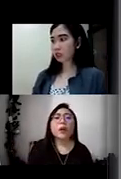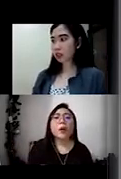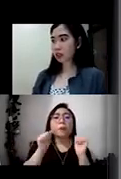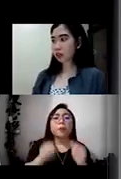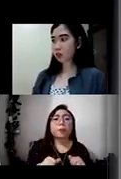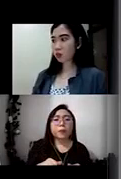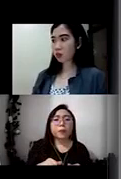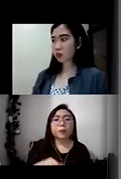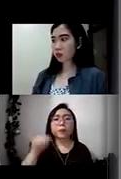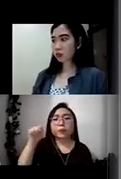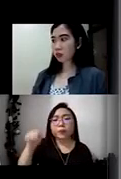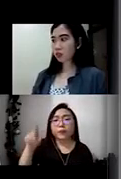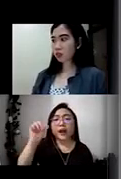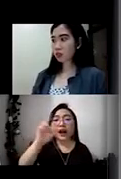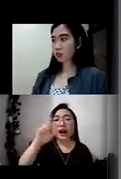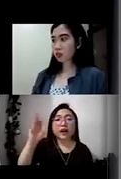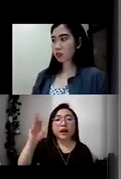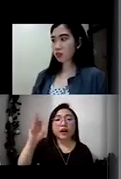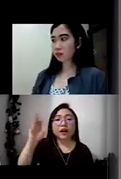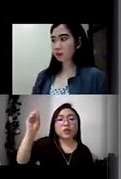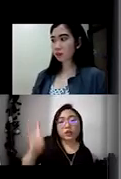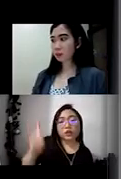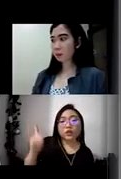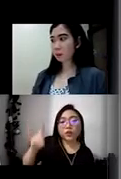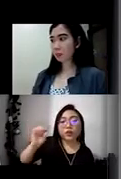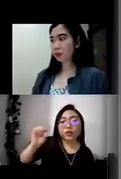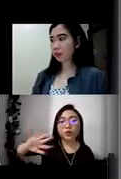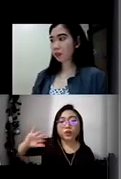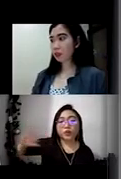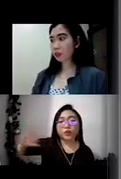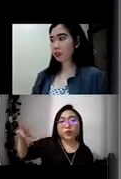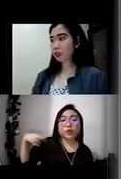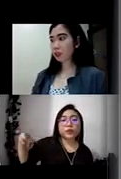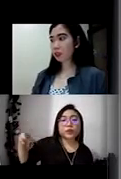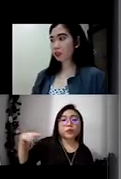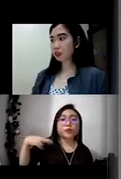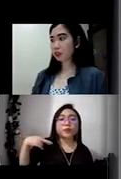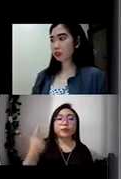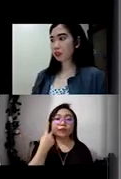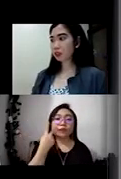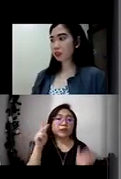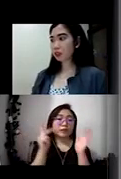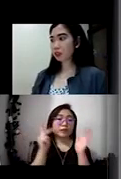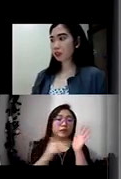this arrow here. Click here.